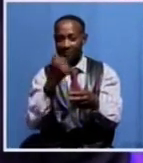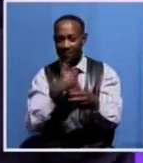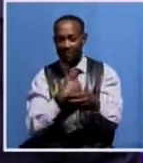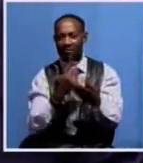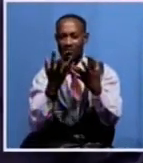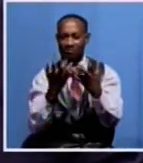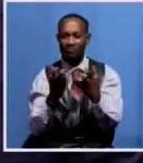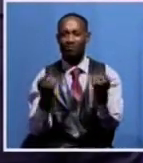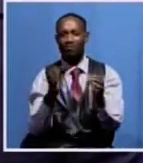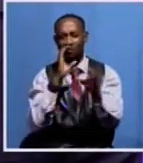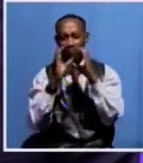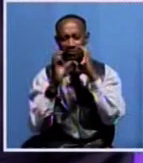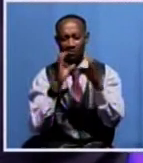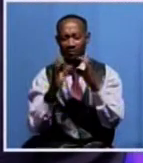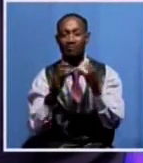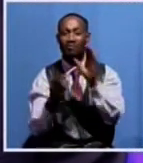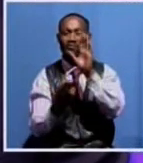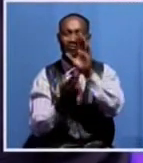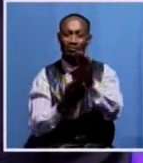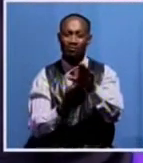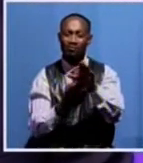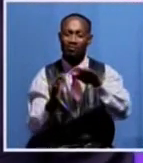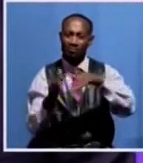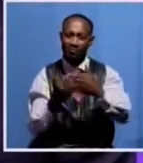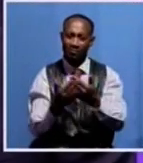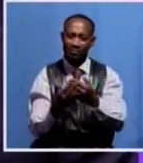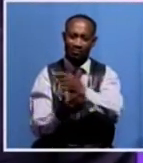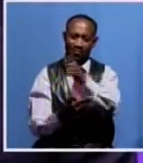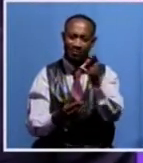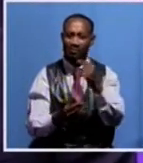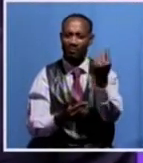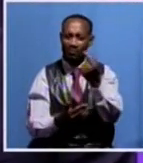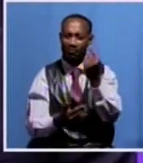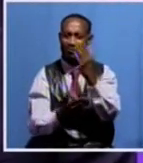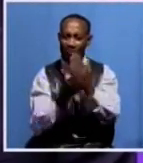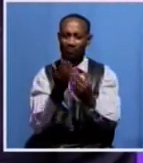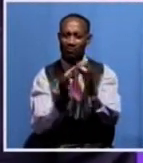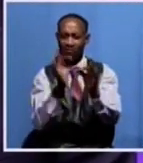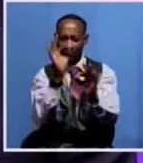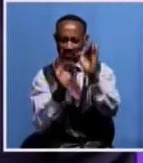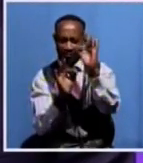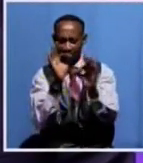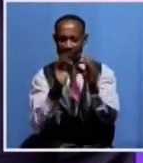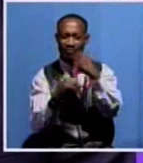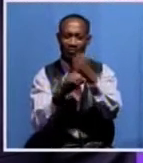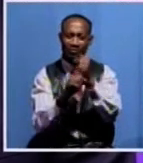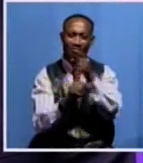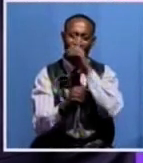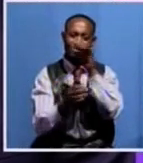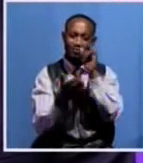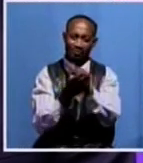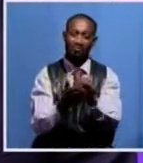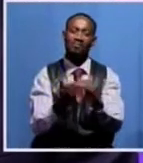because it will communicate. It will be able to show downtime when it was not working. These are just some of the measures that we want to put in place that will ensure that we get on top